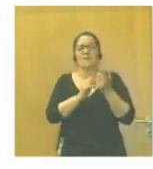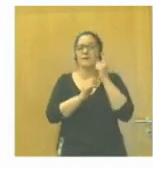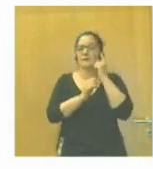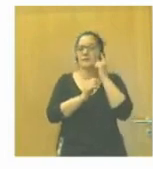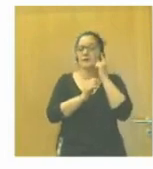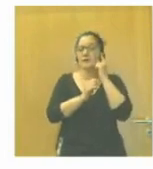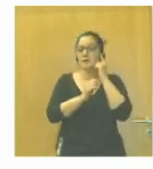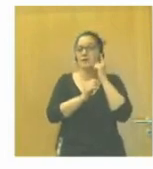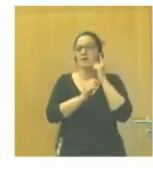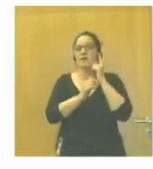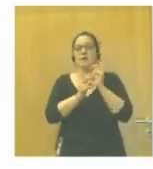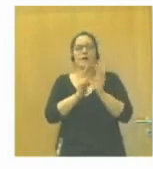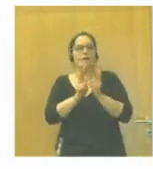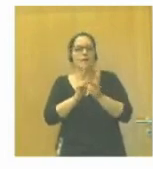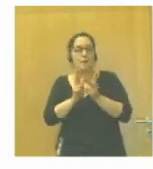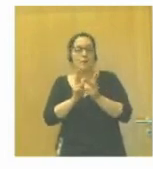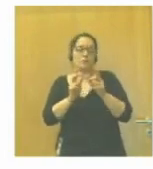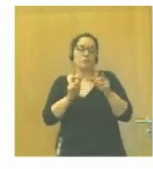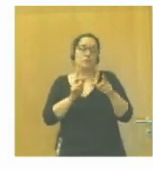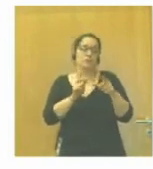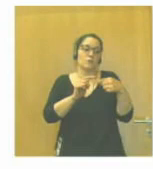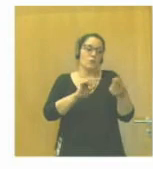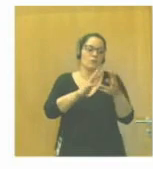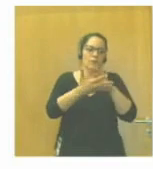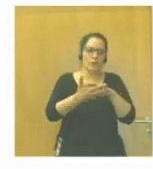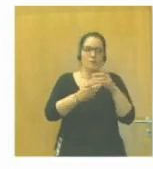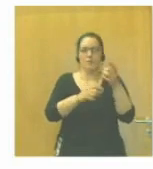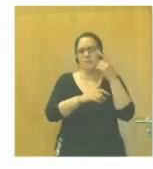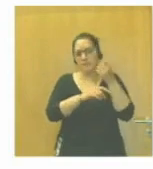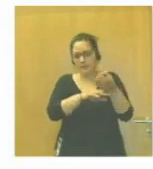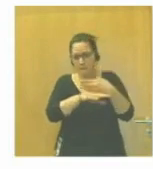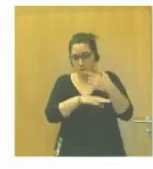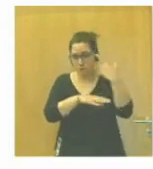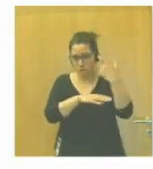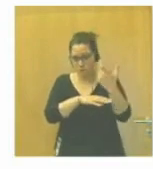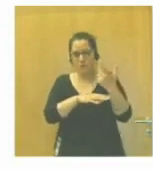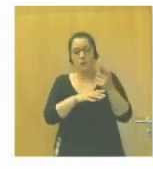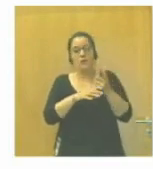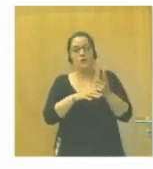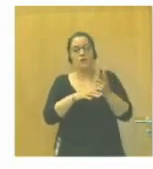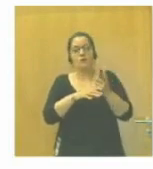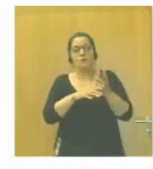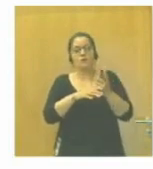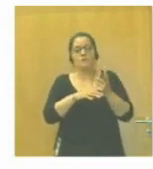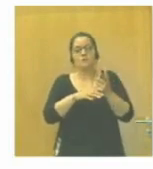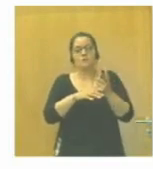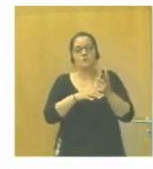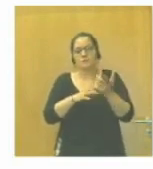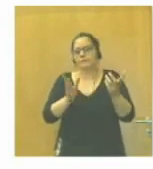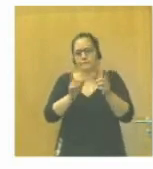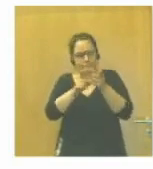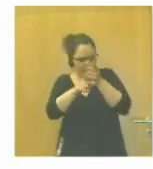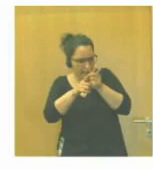something. It wasn't really even targeted directly at the people at risk. It was a kind of a very macro level policy that